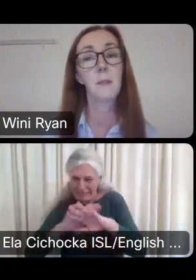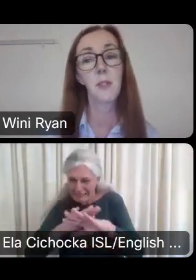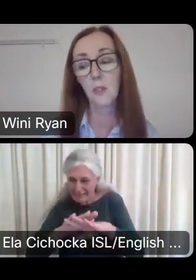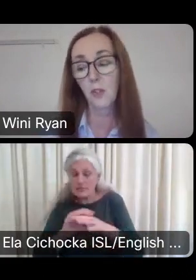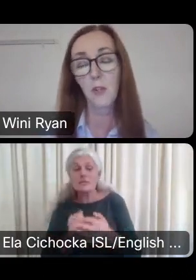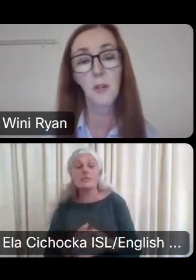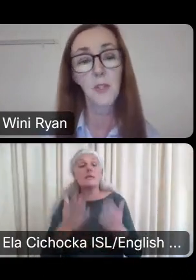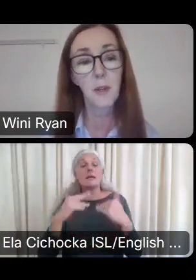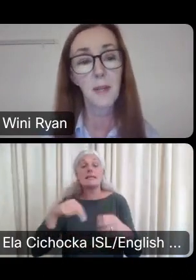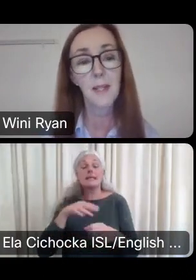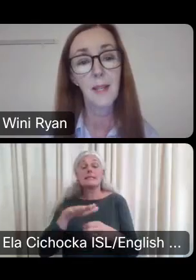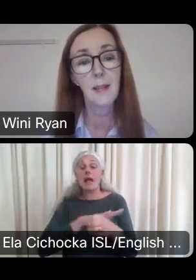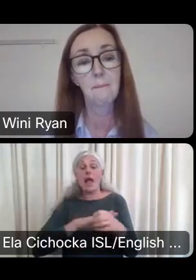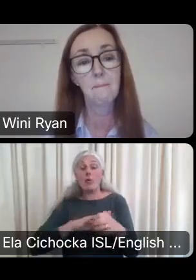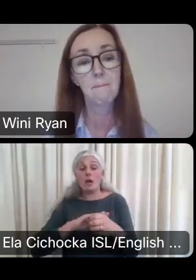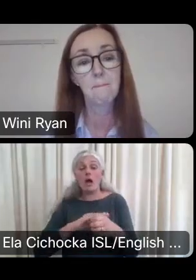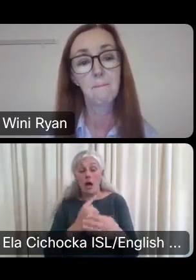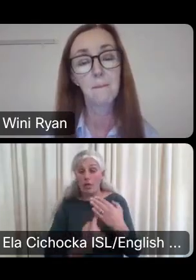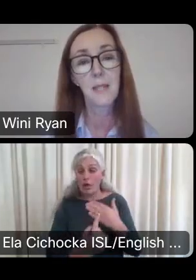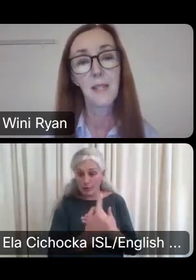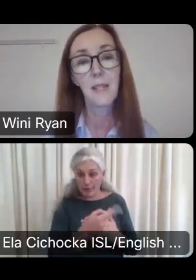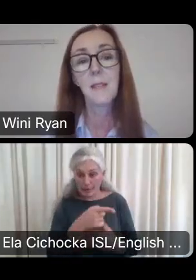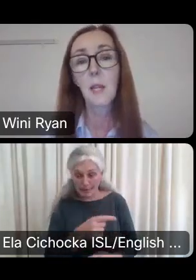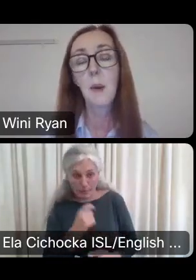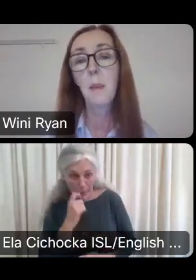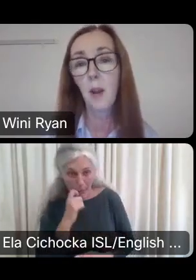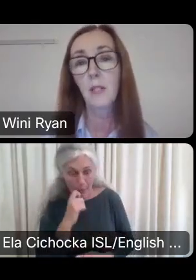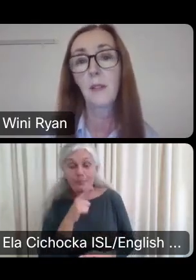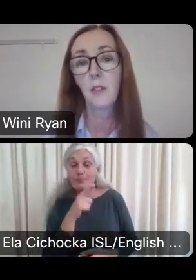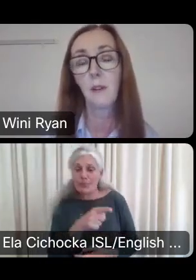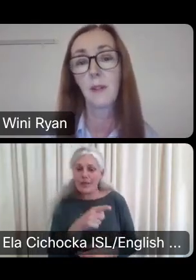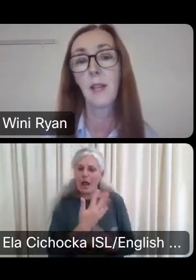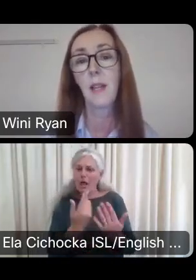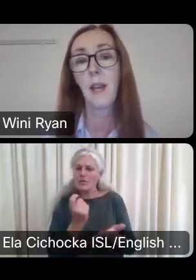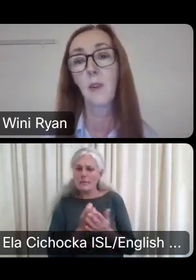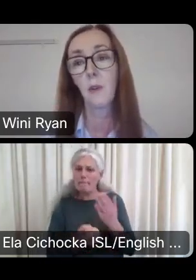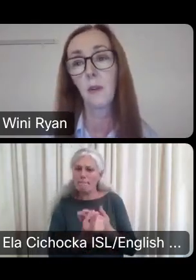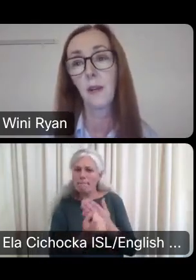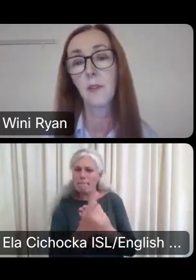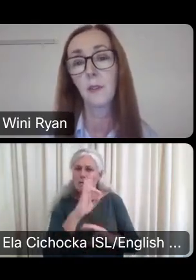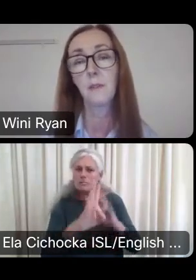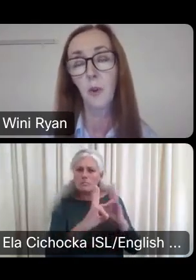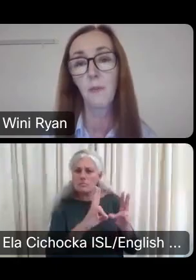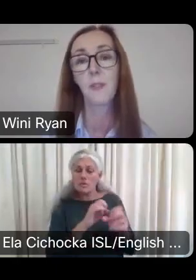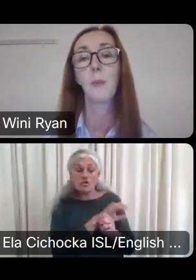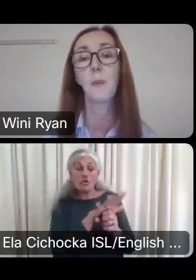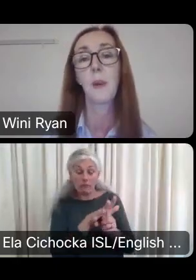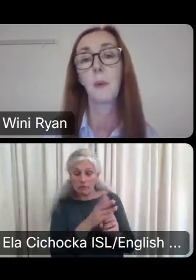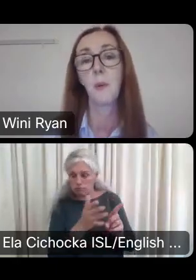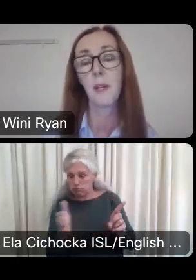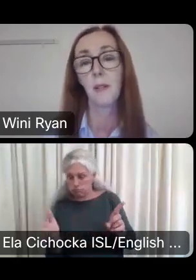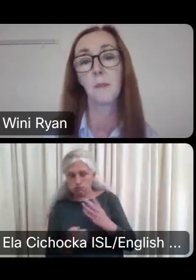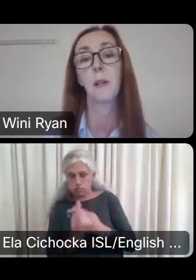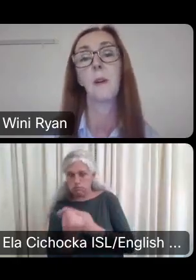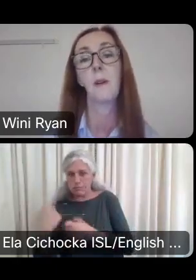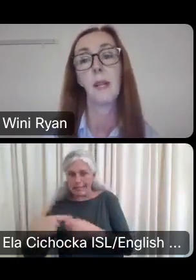and I'm just going to show you autonomy. This came up a lot in the surveys after COVID. So when people were